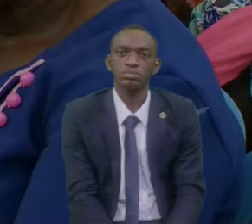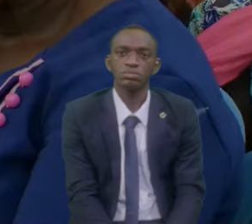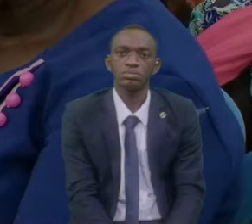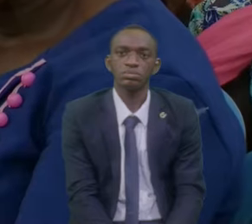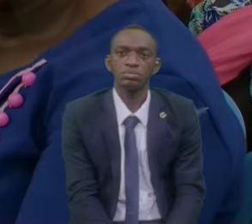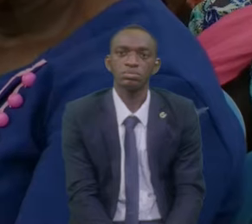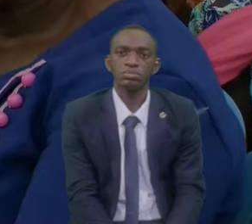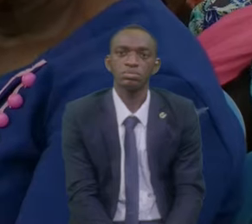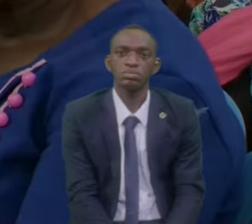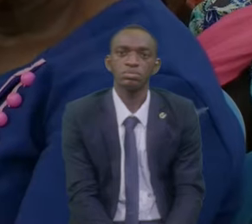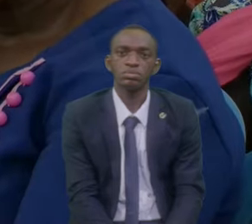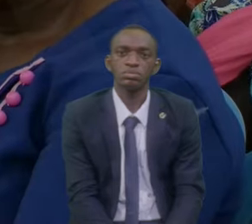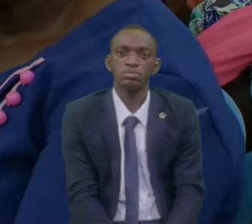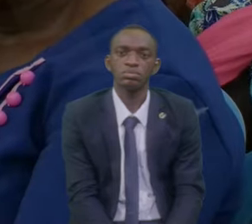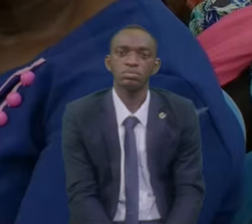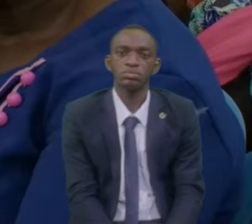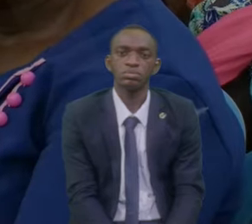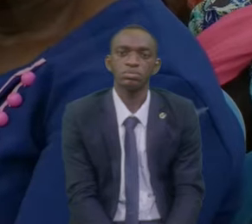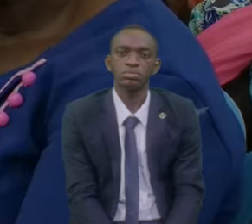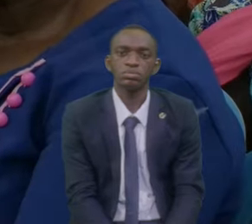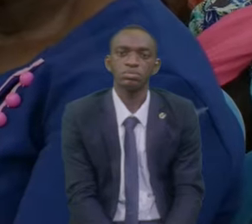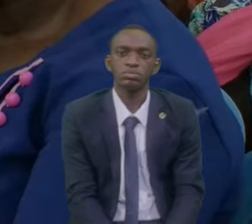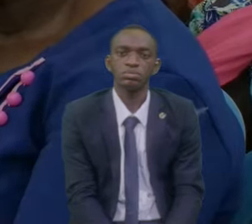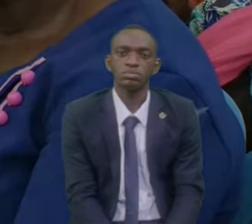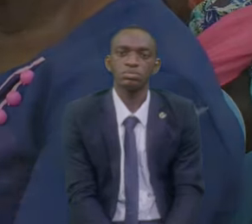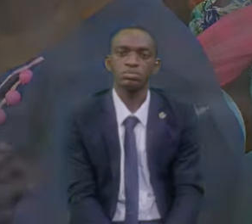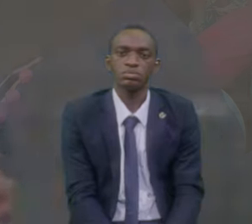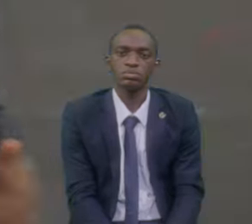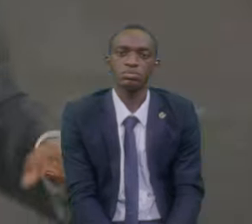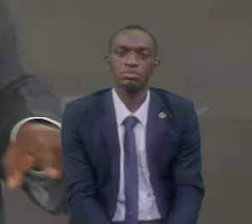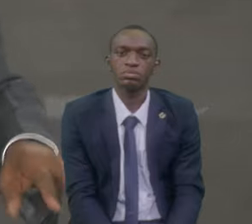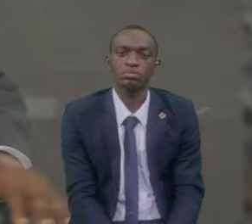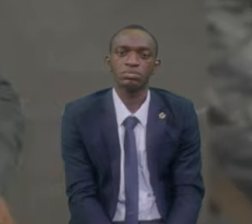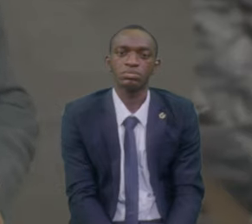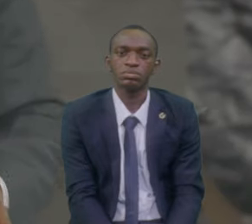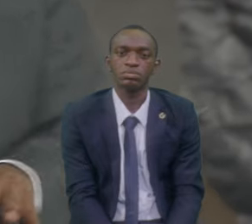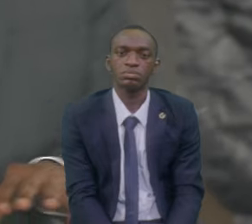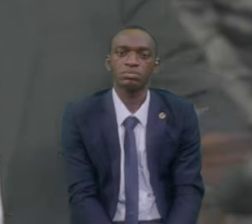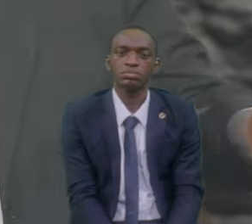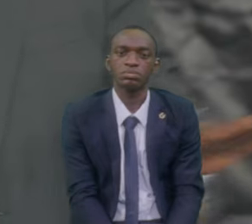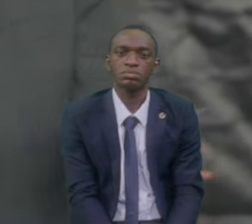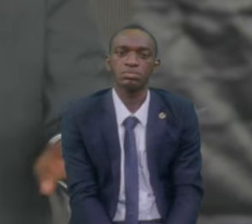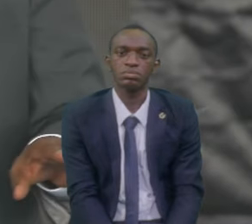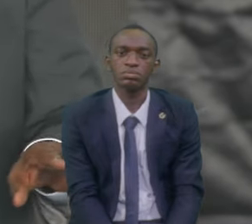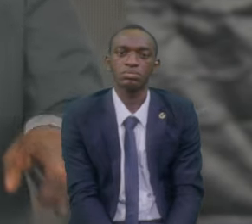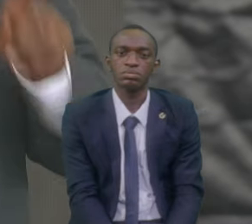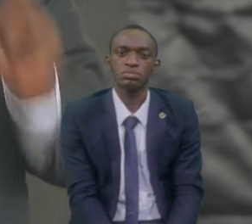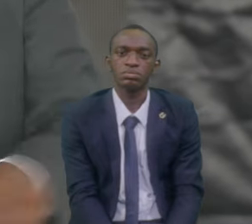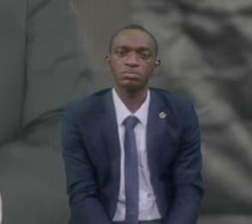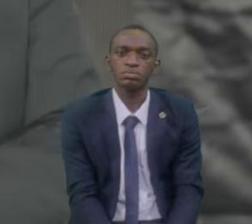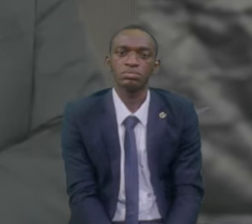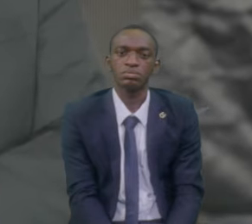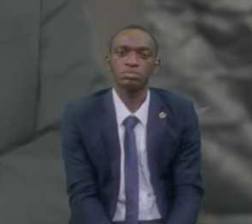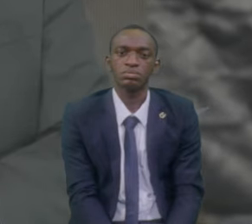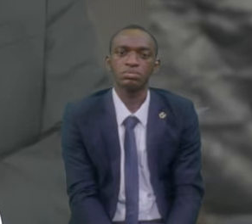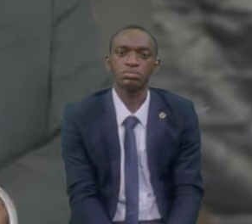those children of Israel, and they acted like babies. They acted like children,